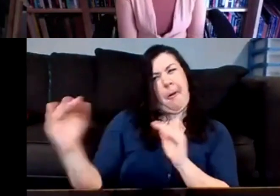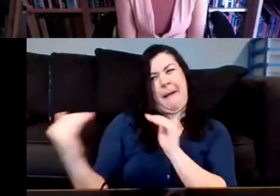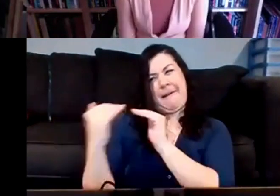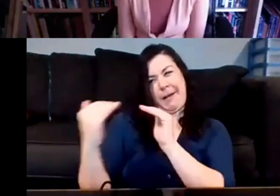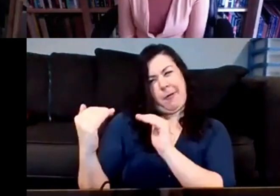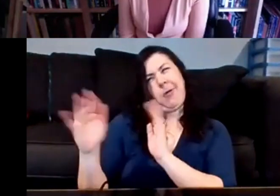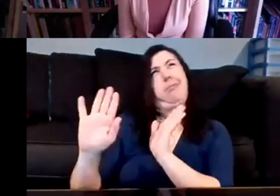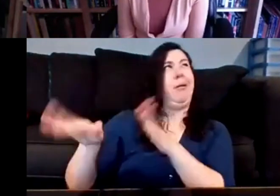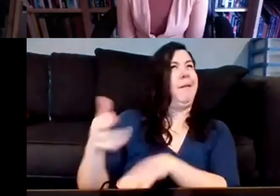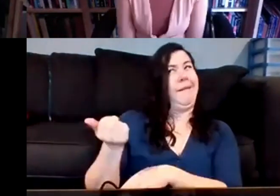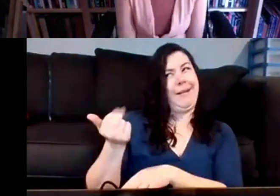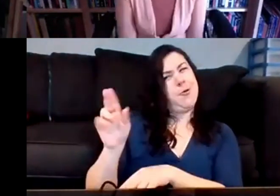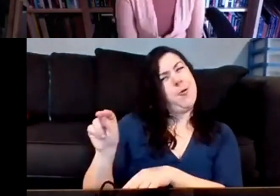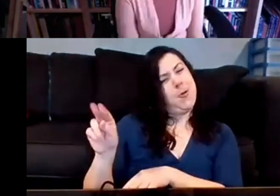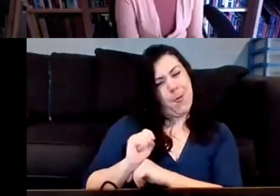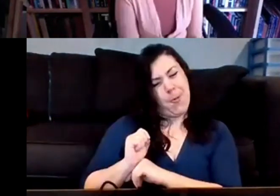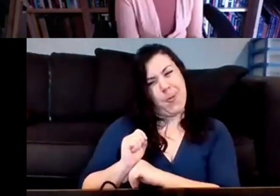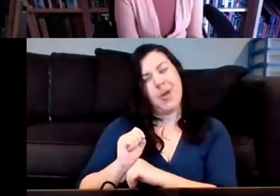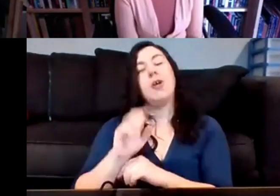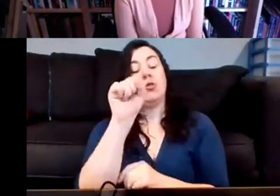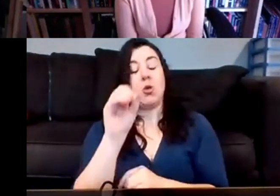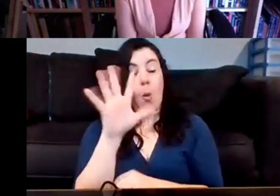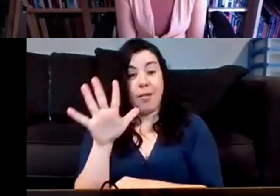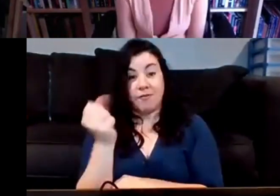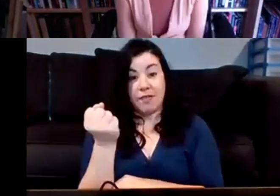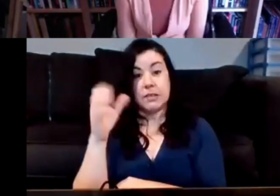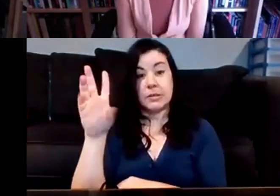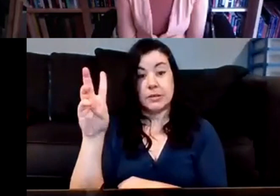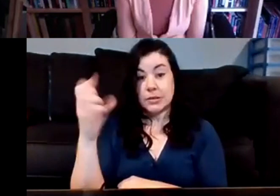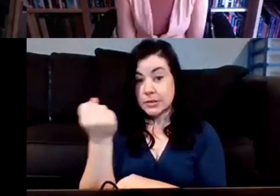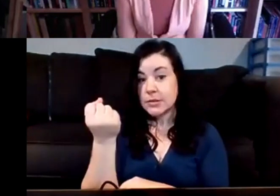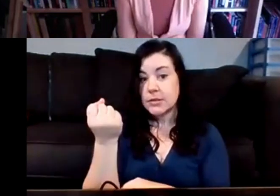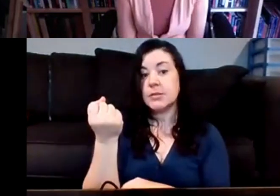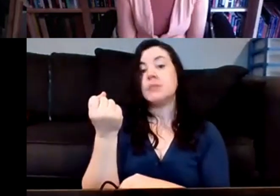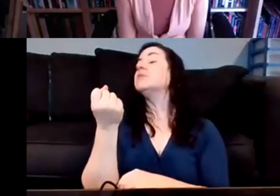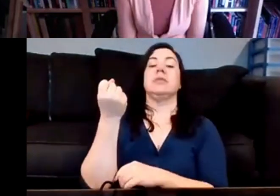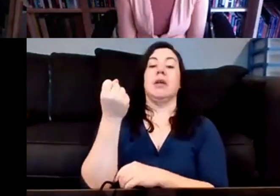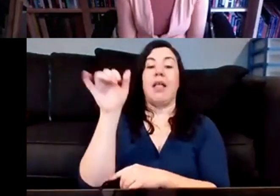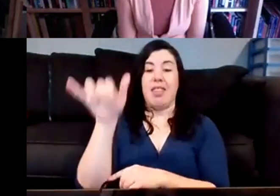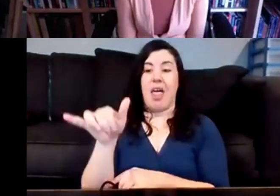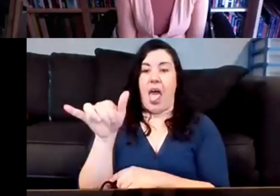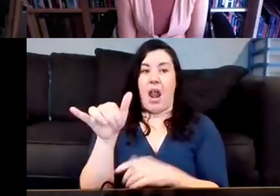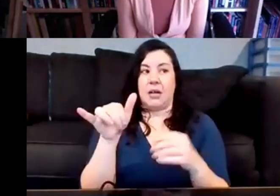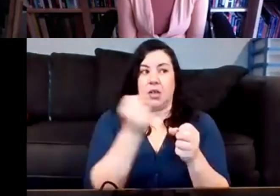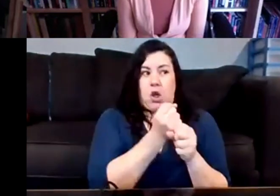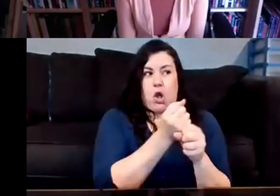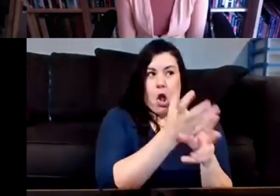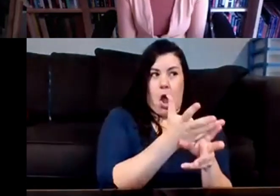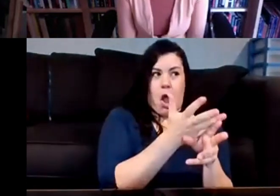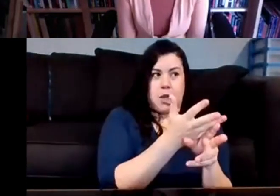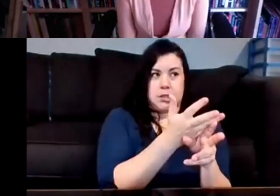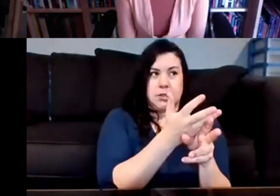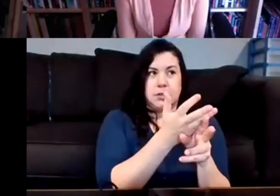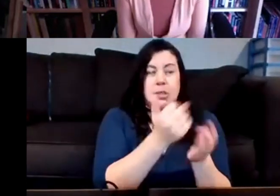those images produced in the 50s and 60s certainly galvanized things, but always towards limited